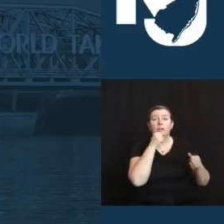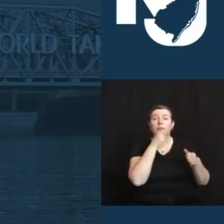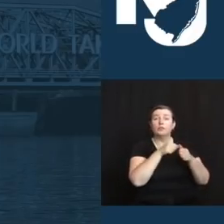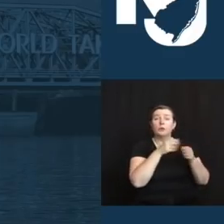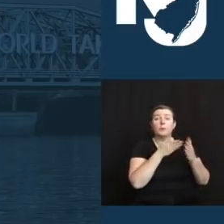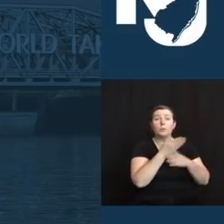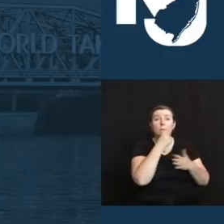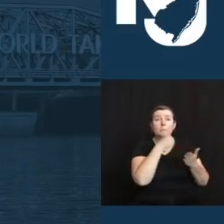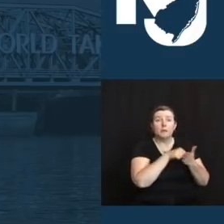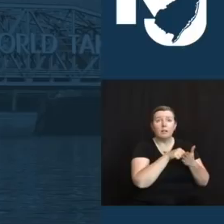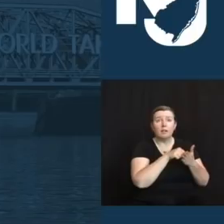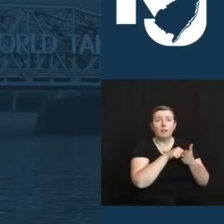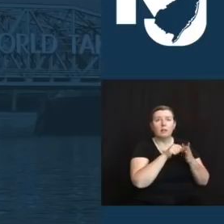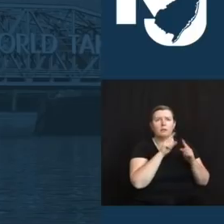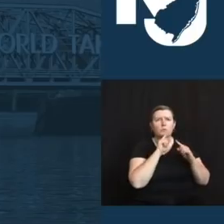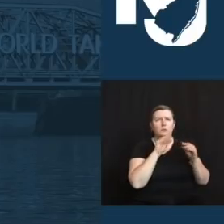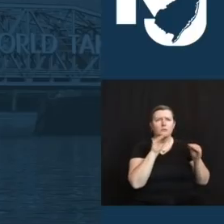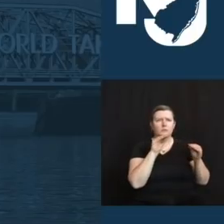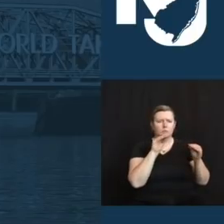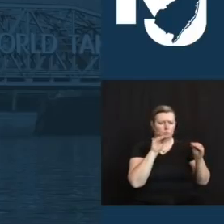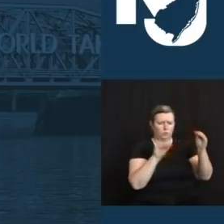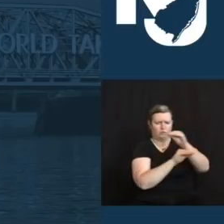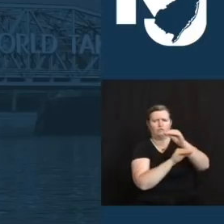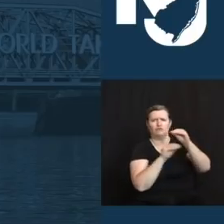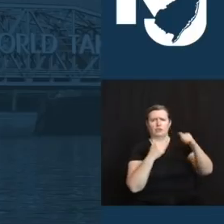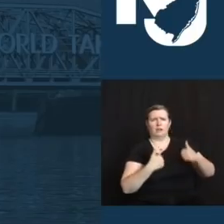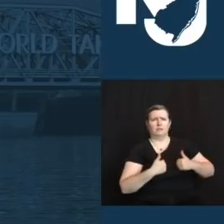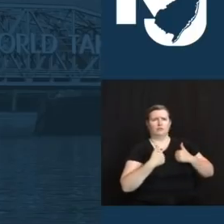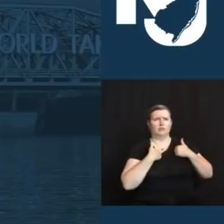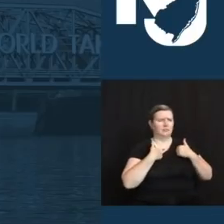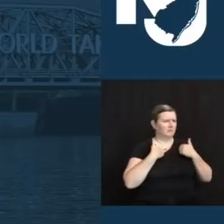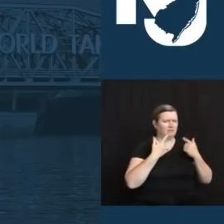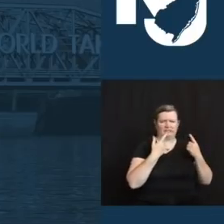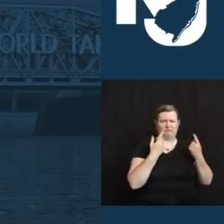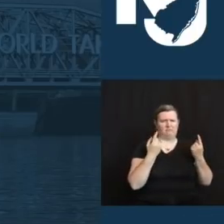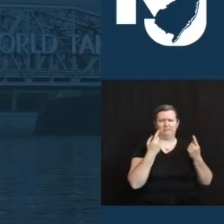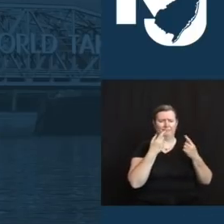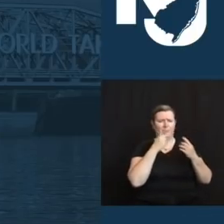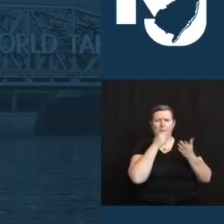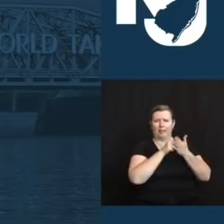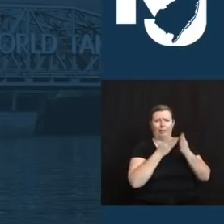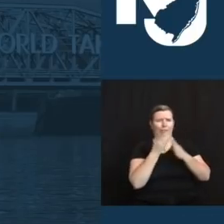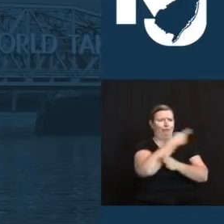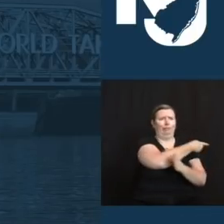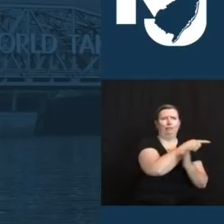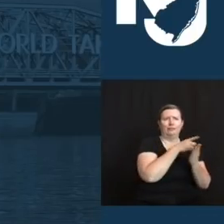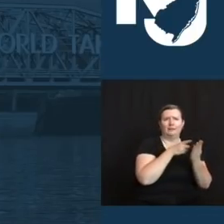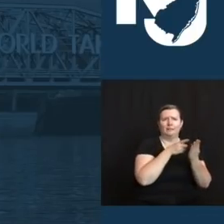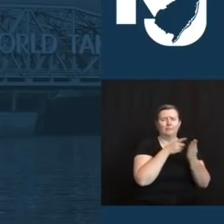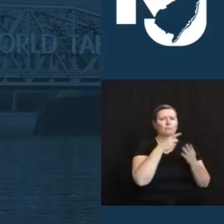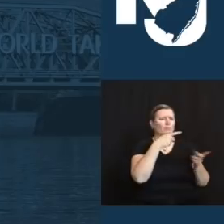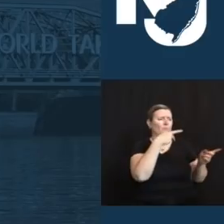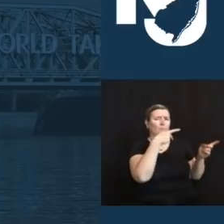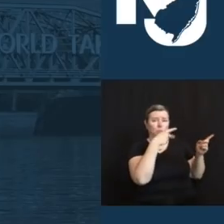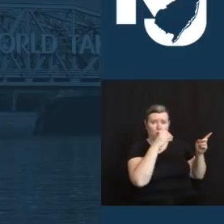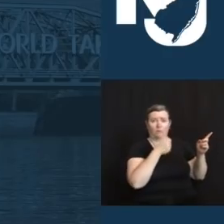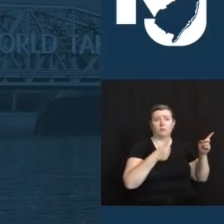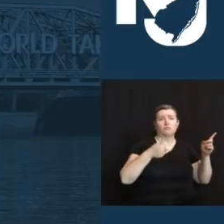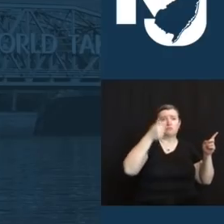and things going back. I asked them about their training protocols, including from their temporary